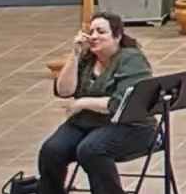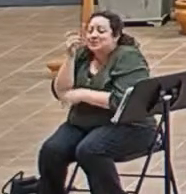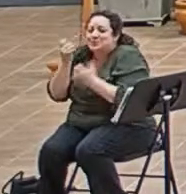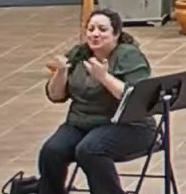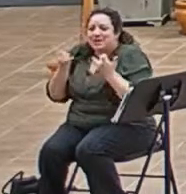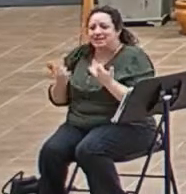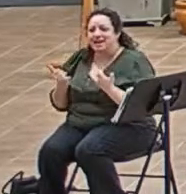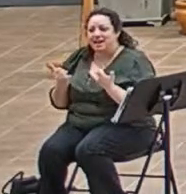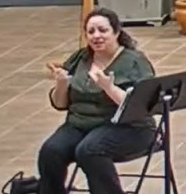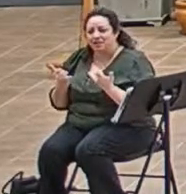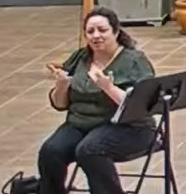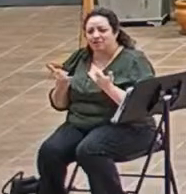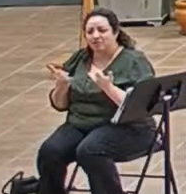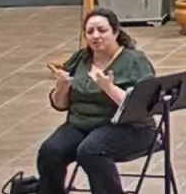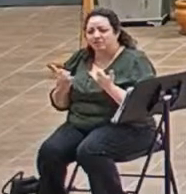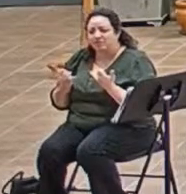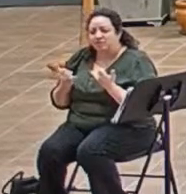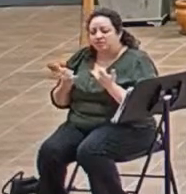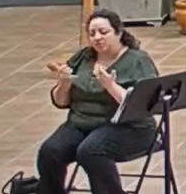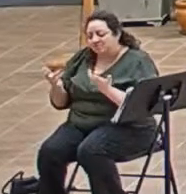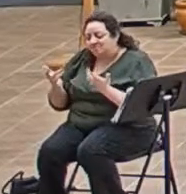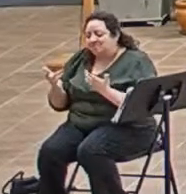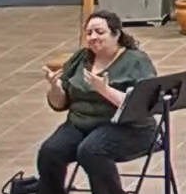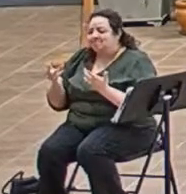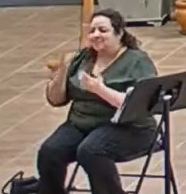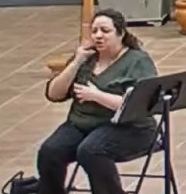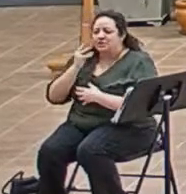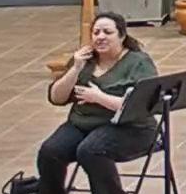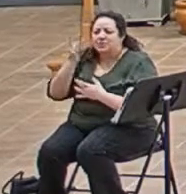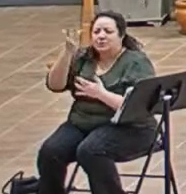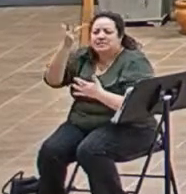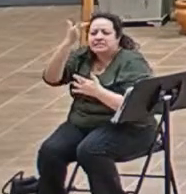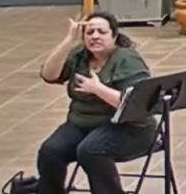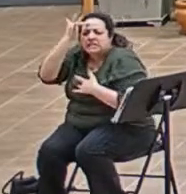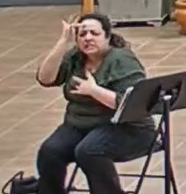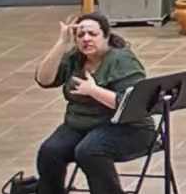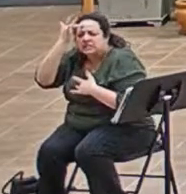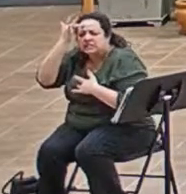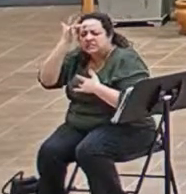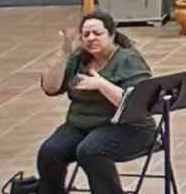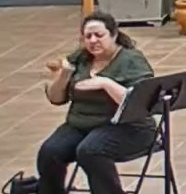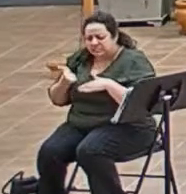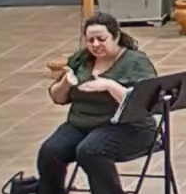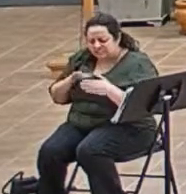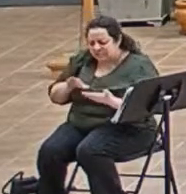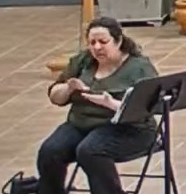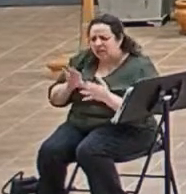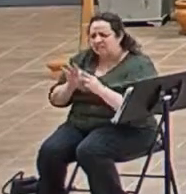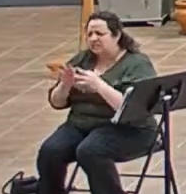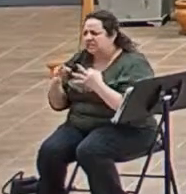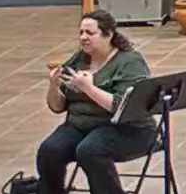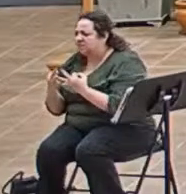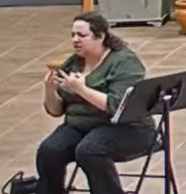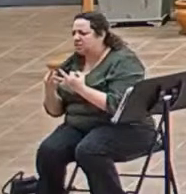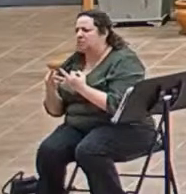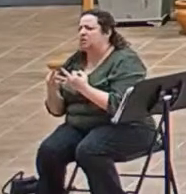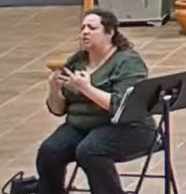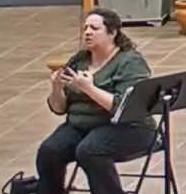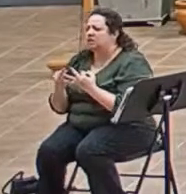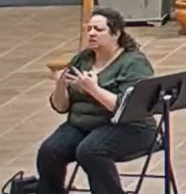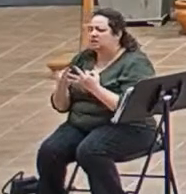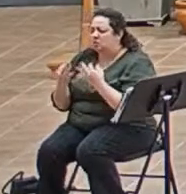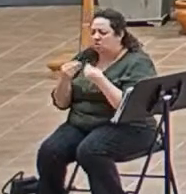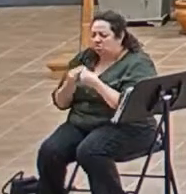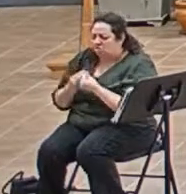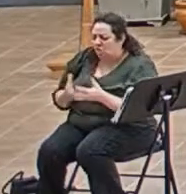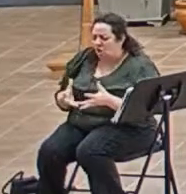You're dealing with sicknesses. You're dealing with deaths in the family. You're dealing with loss, or you know